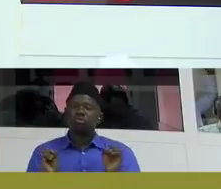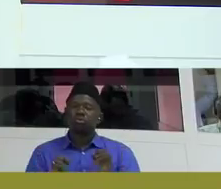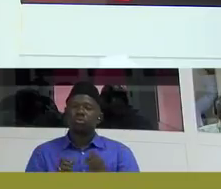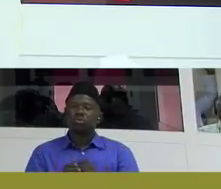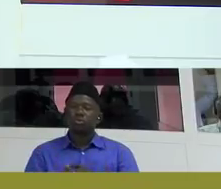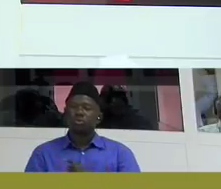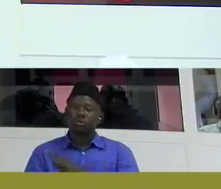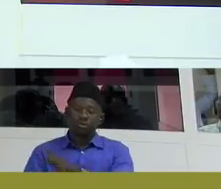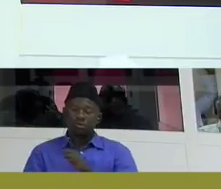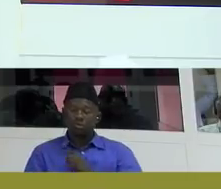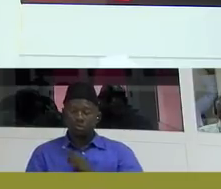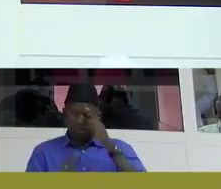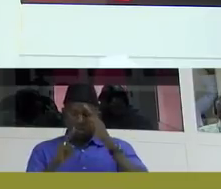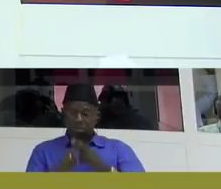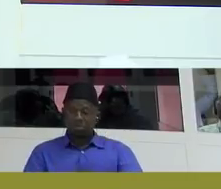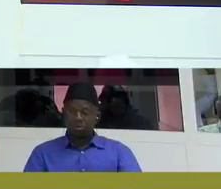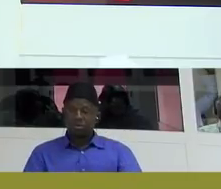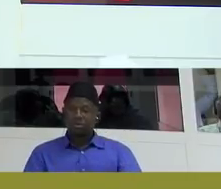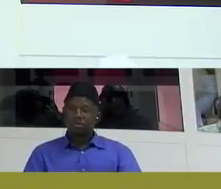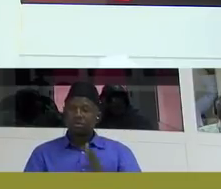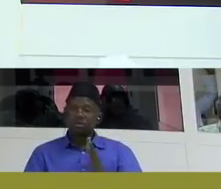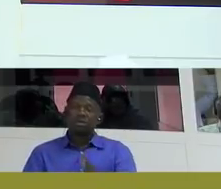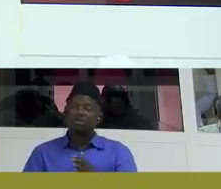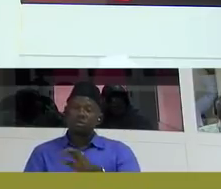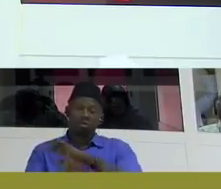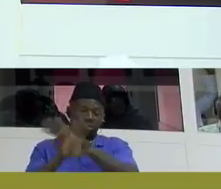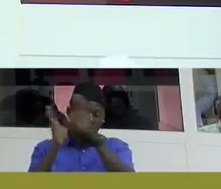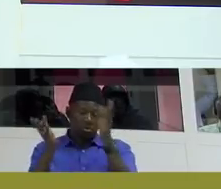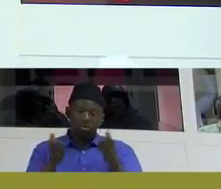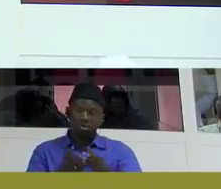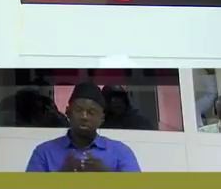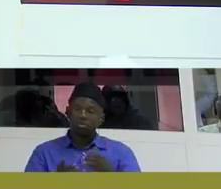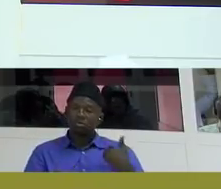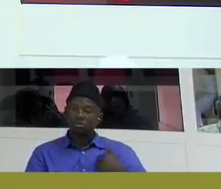We will respect the rights of all citizens.